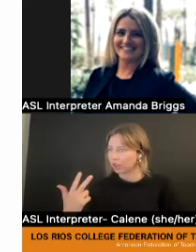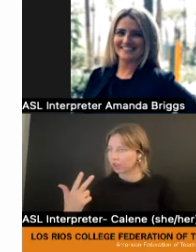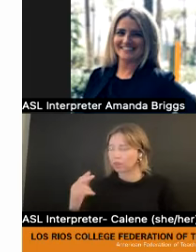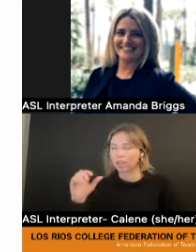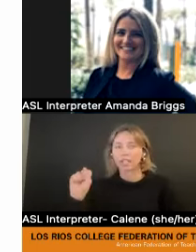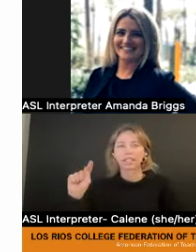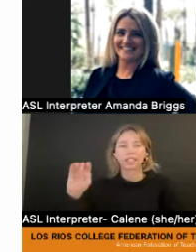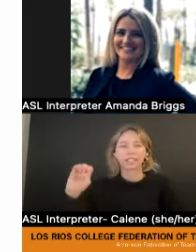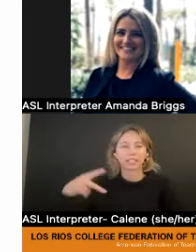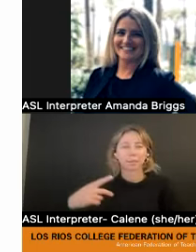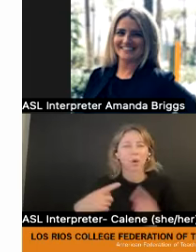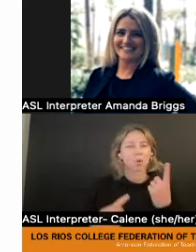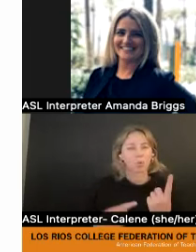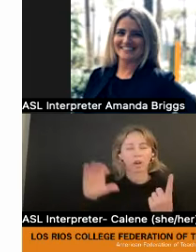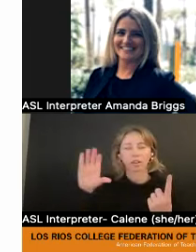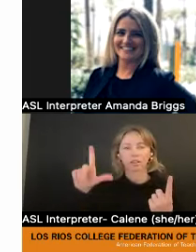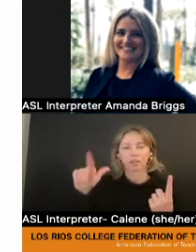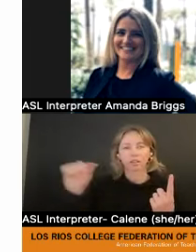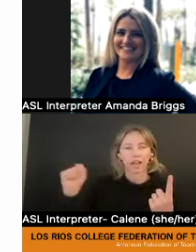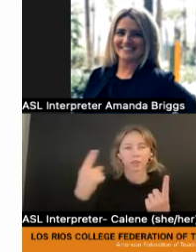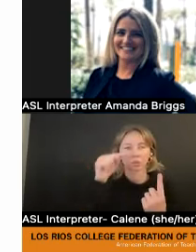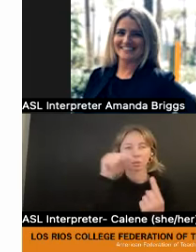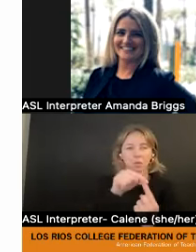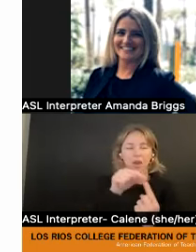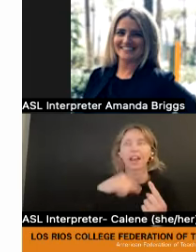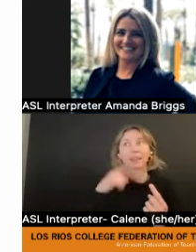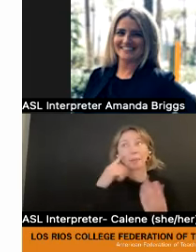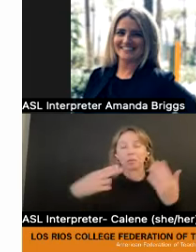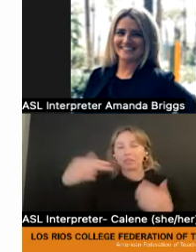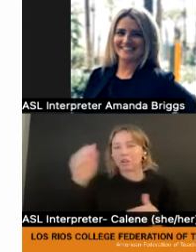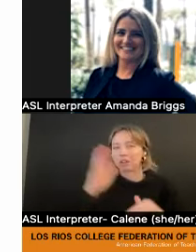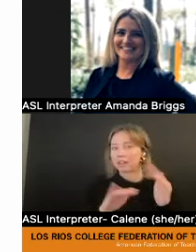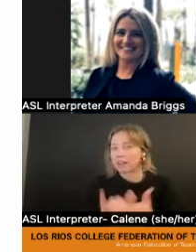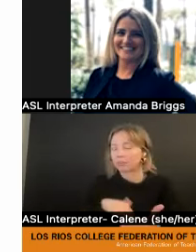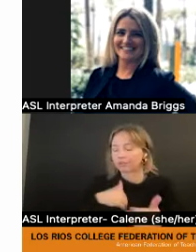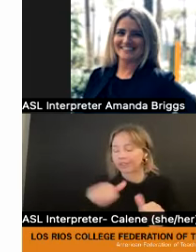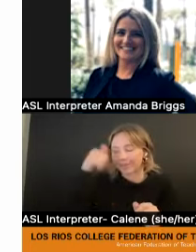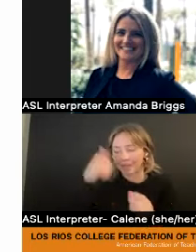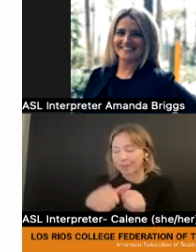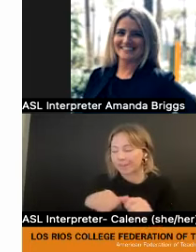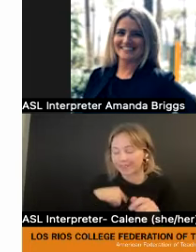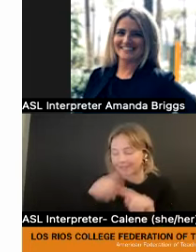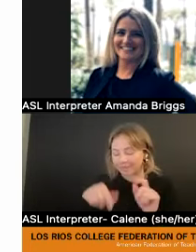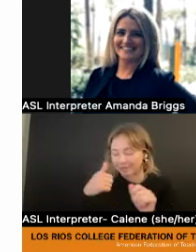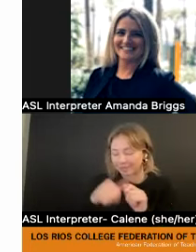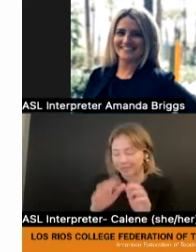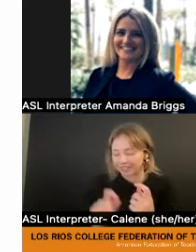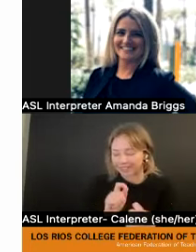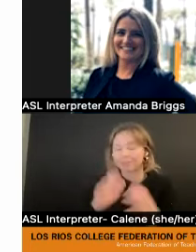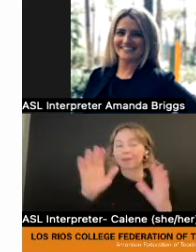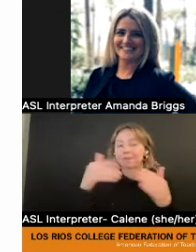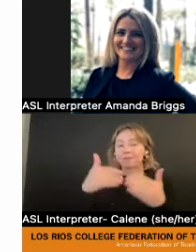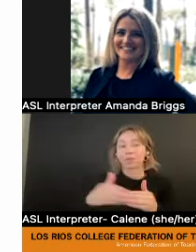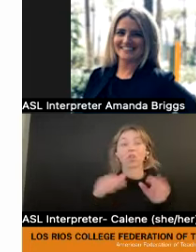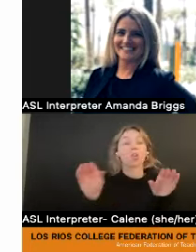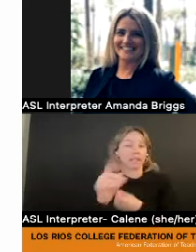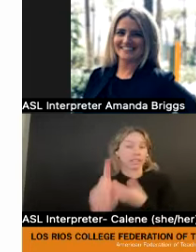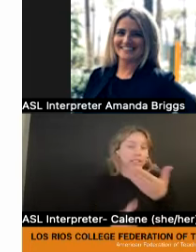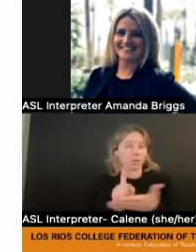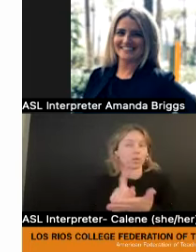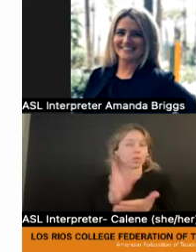I think is what it was being paid at. Might've been a little higher than that. I apologize. I'm trying to remember off the top of my head, but the officers will be paid a class